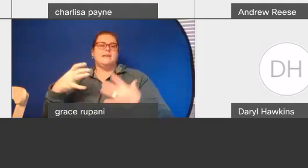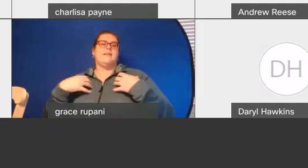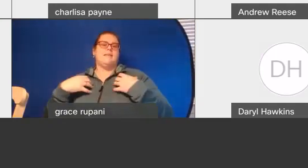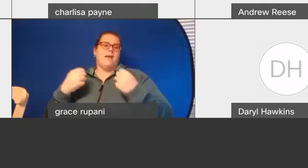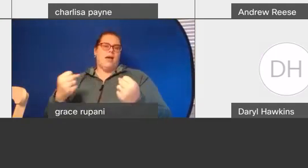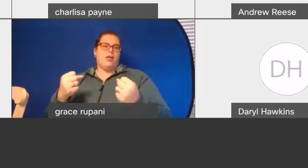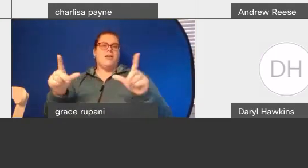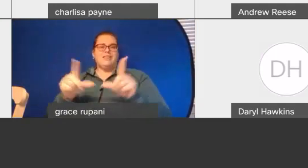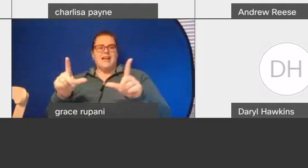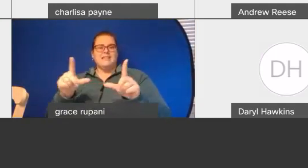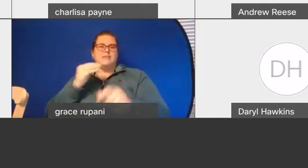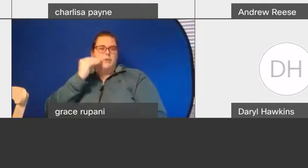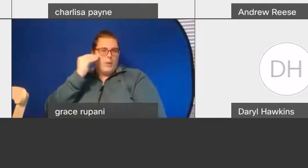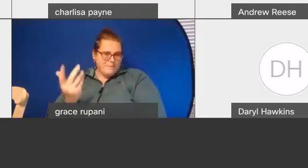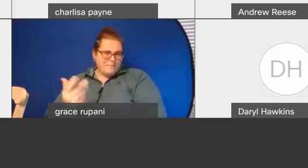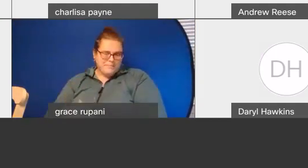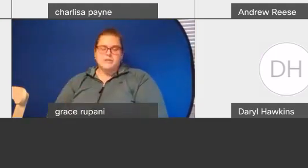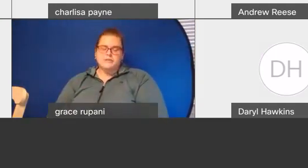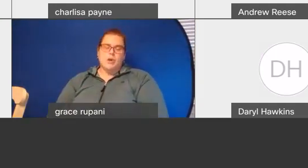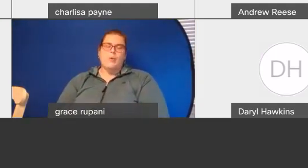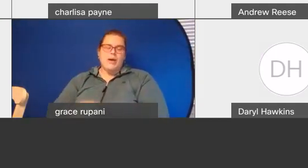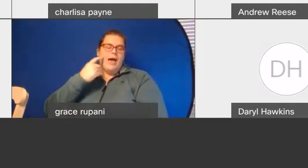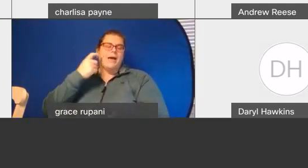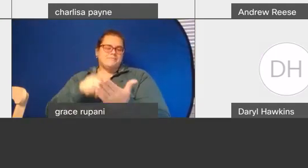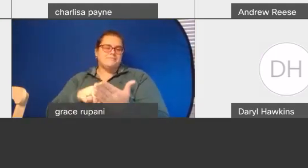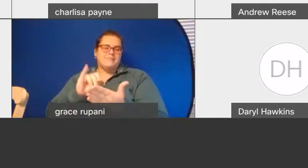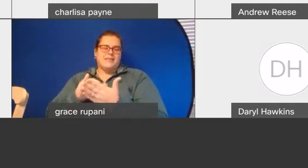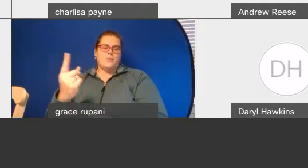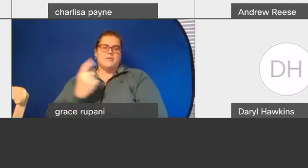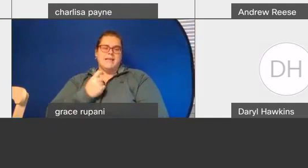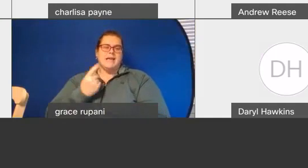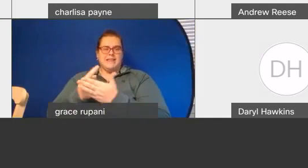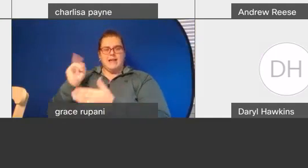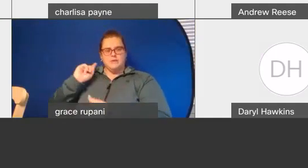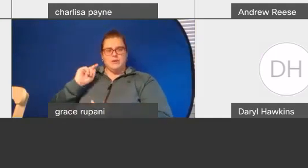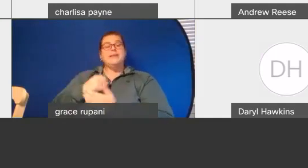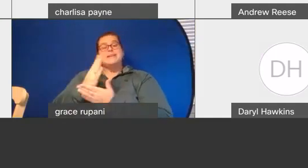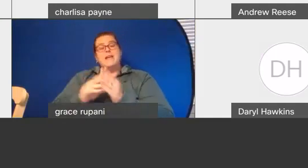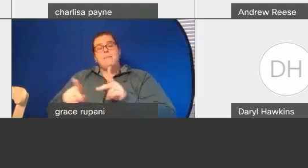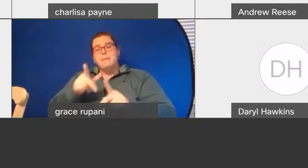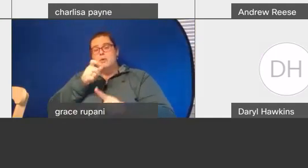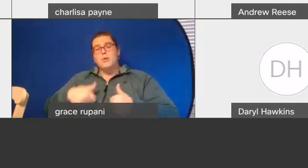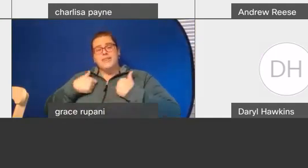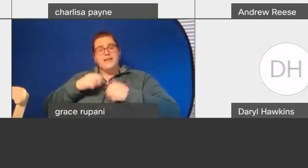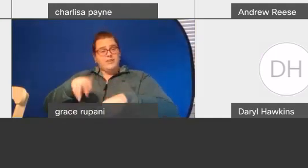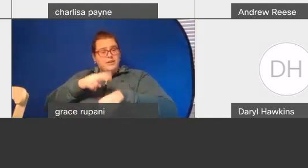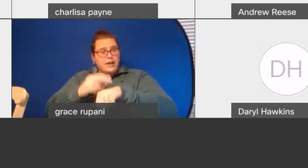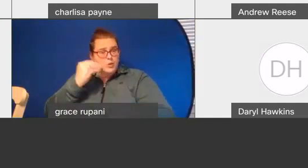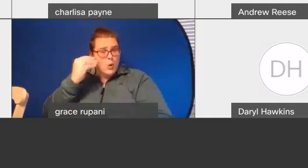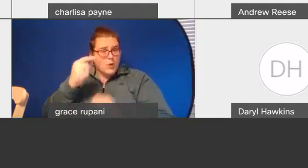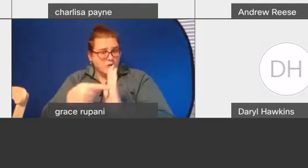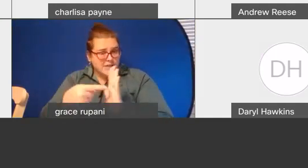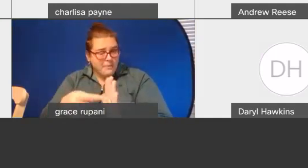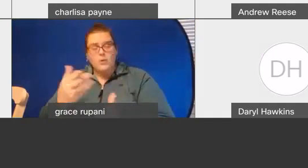after this was asked last week, I know that some individuals that are in their natural homes, for example, maybe it's